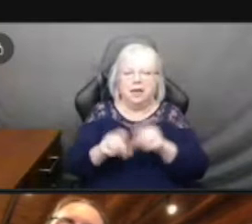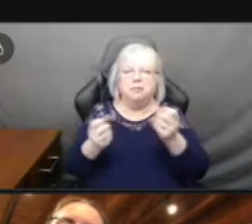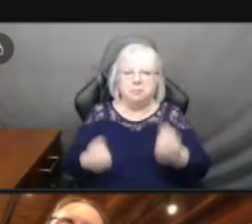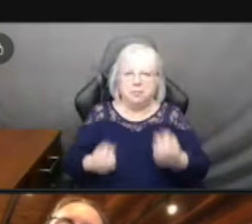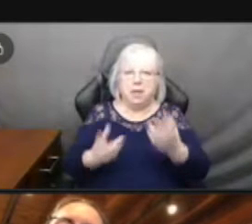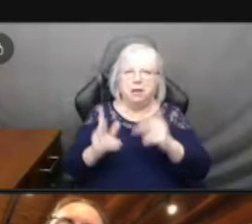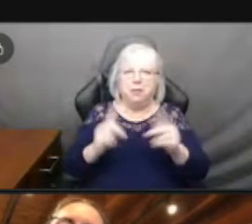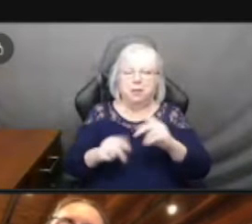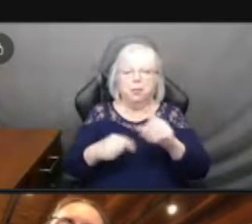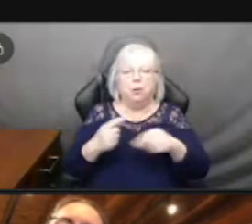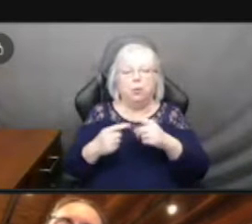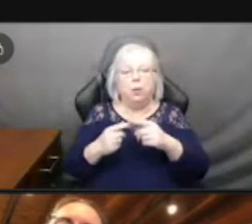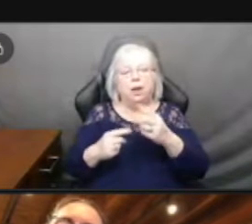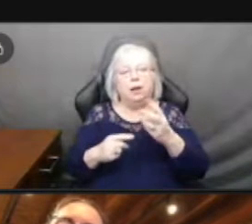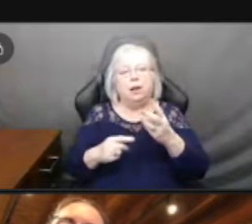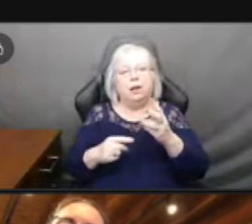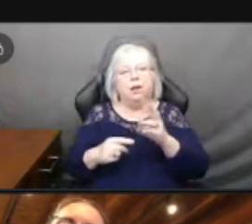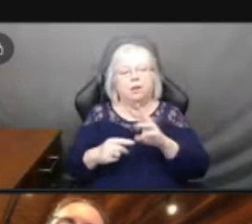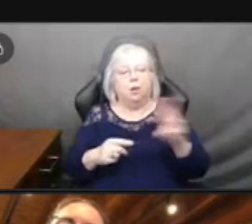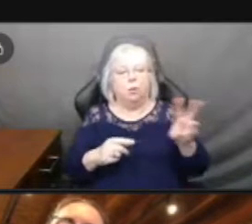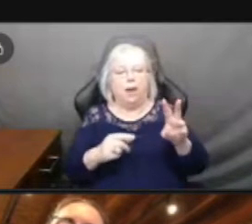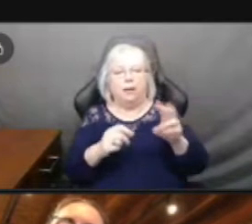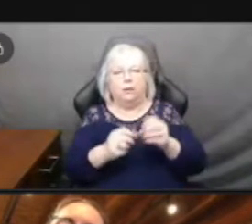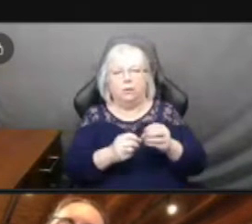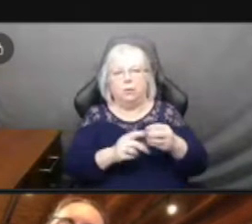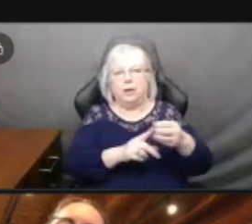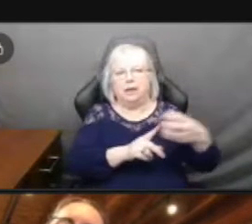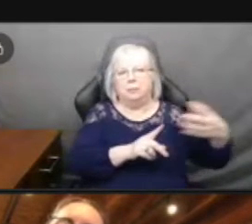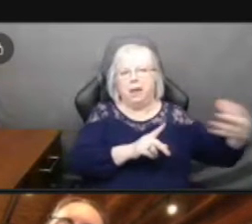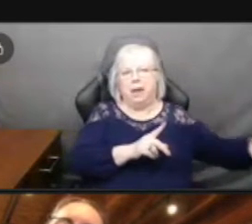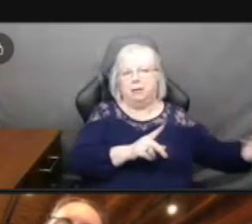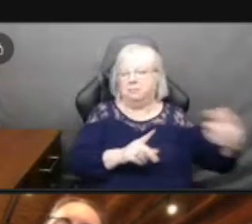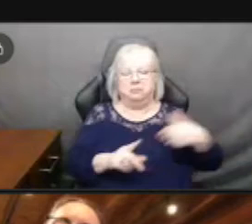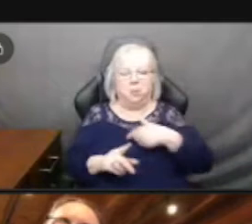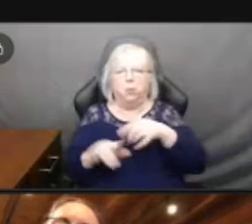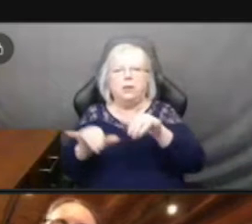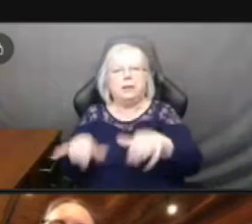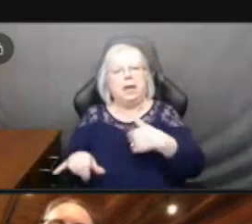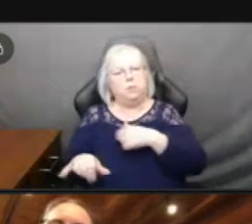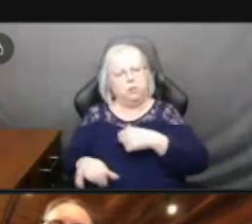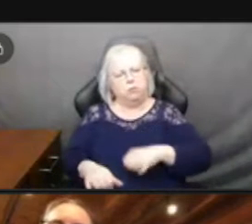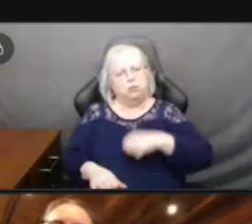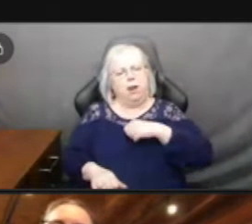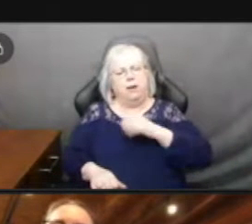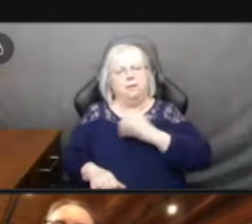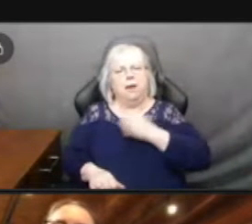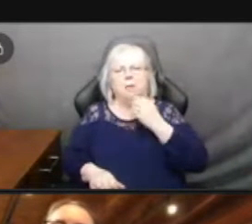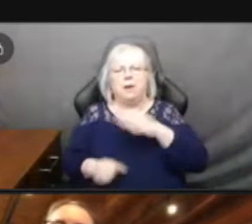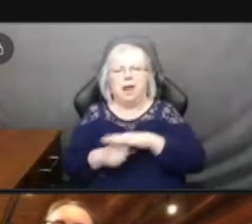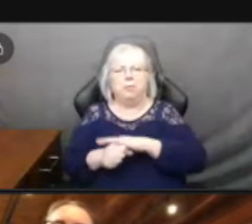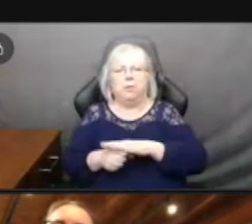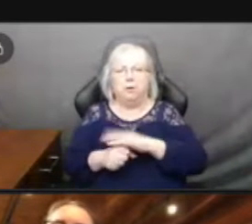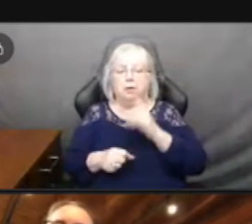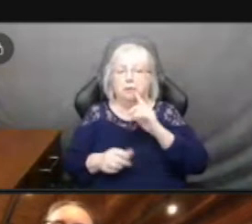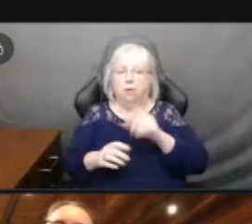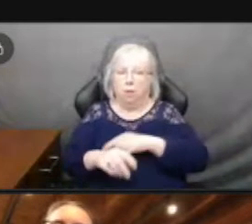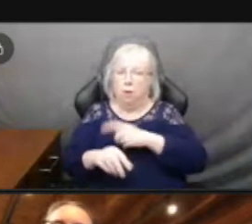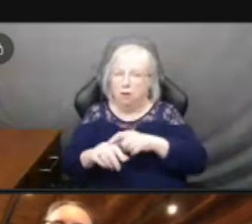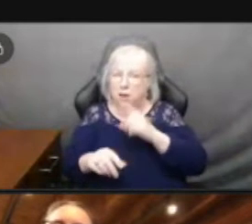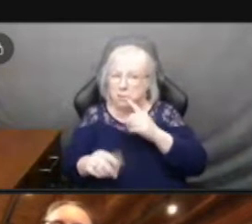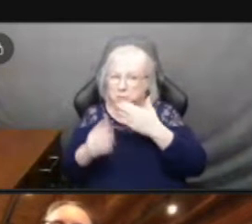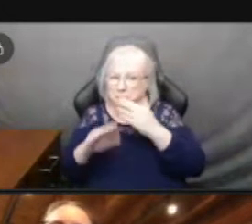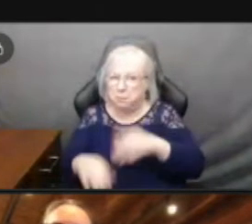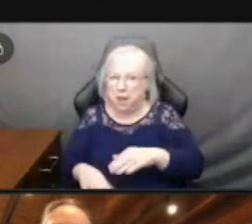when the Western movement happened. We stayed, and we're proud of our neighborhood. It was bad for a long time. People